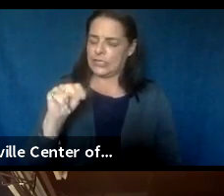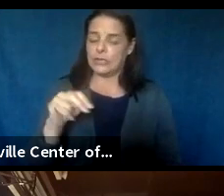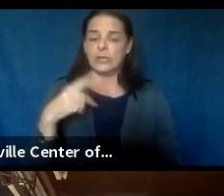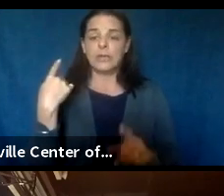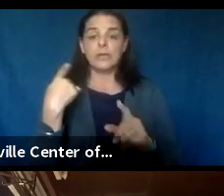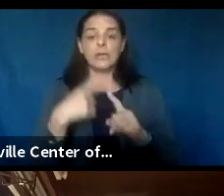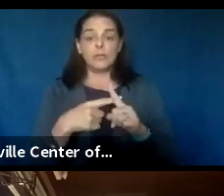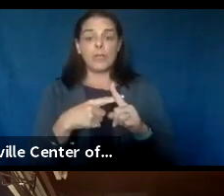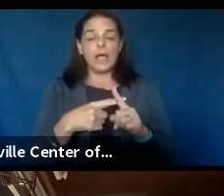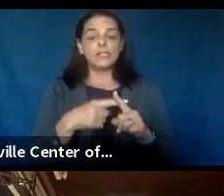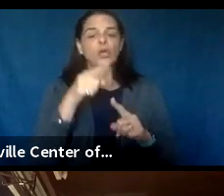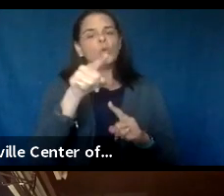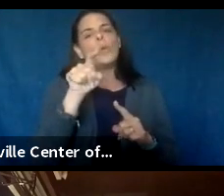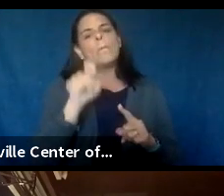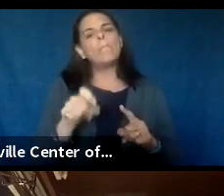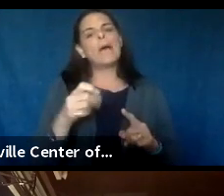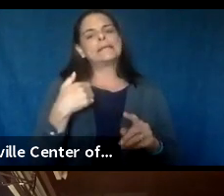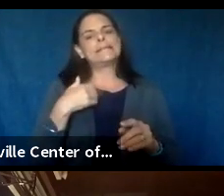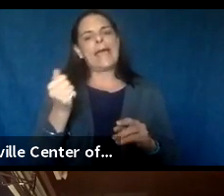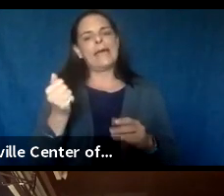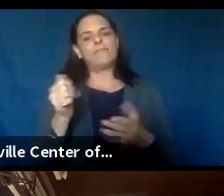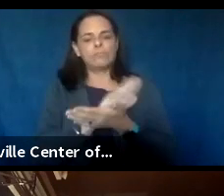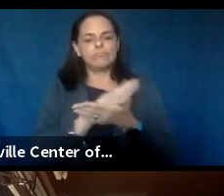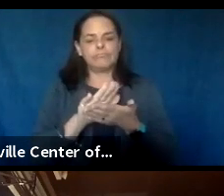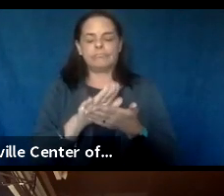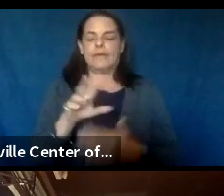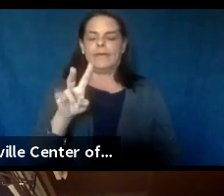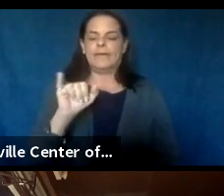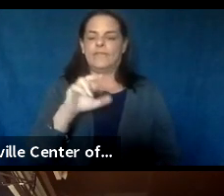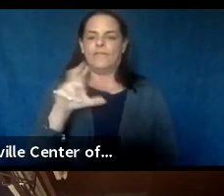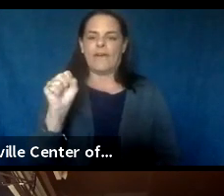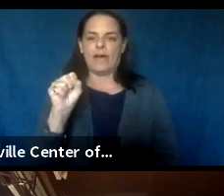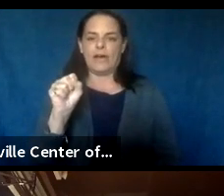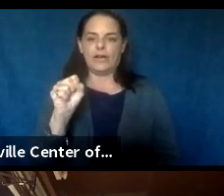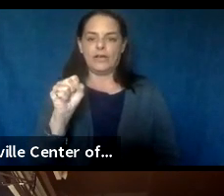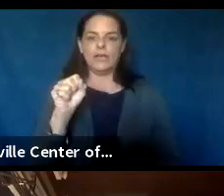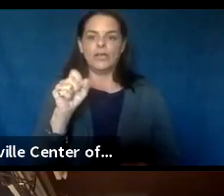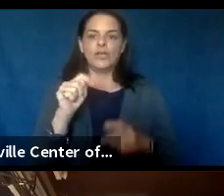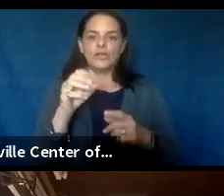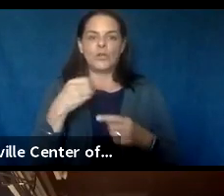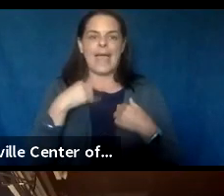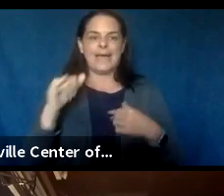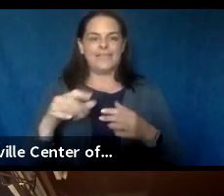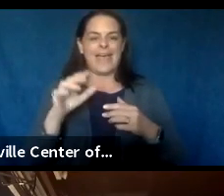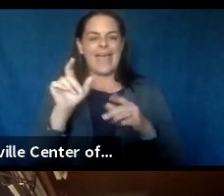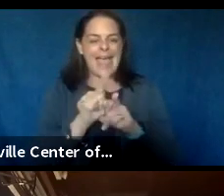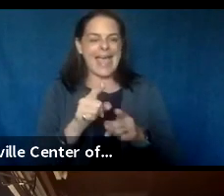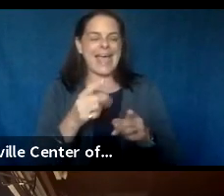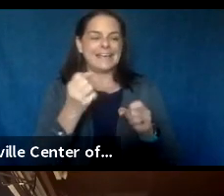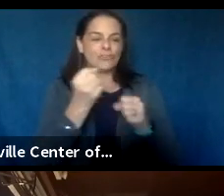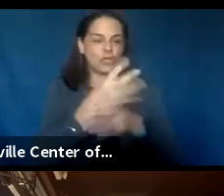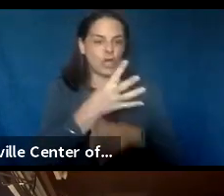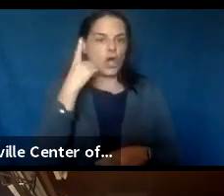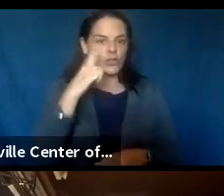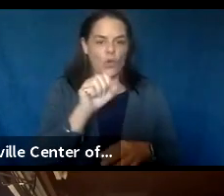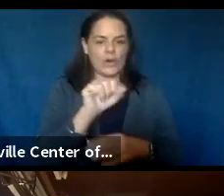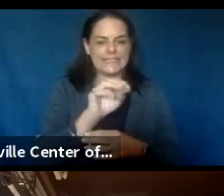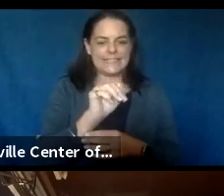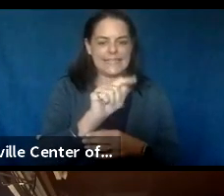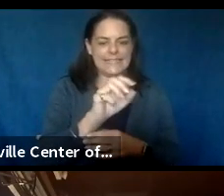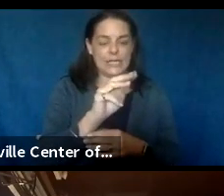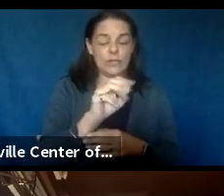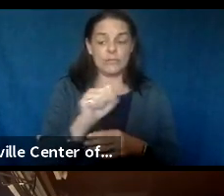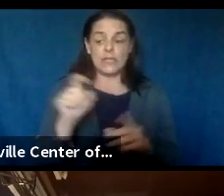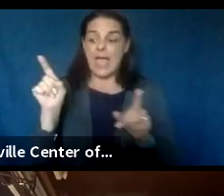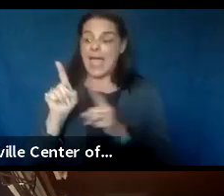postulate, you must have a purified virus to attribute it as the cause for a set of symptoms. As to date, there is no record of